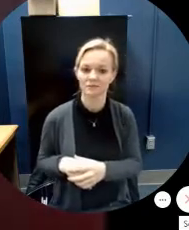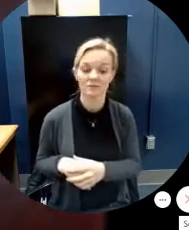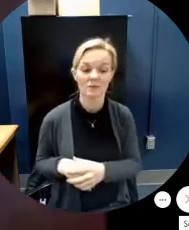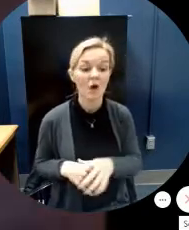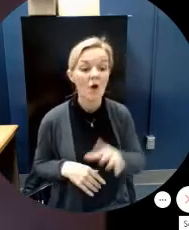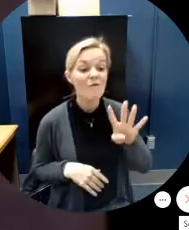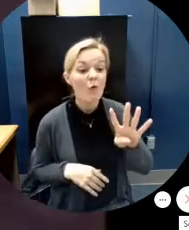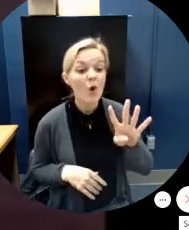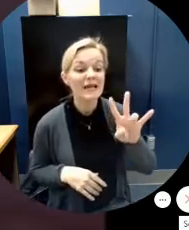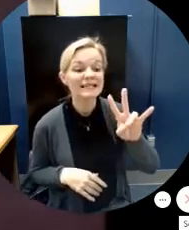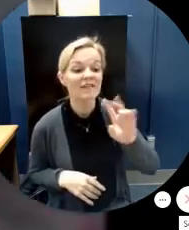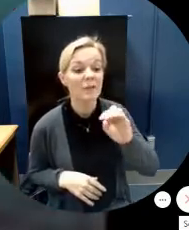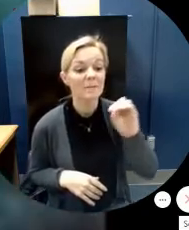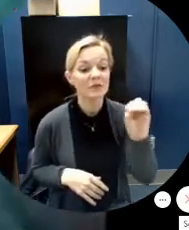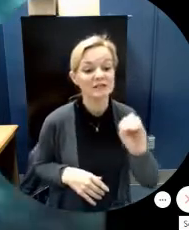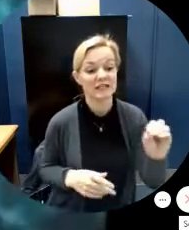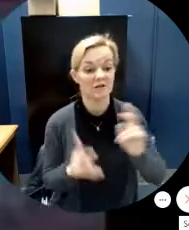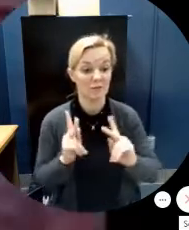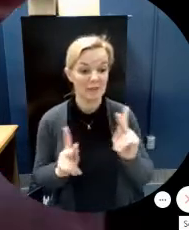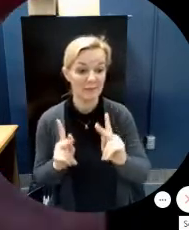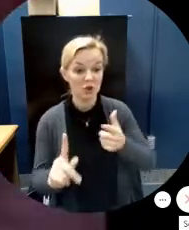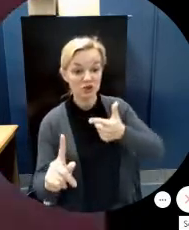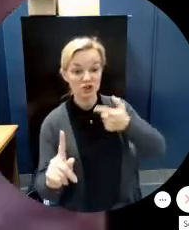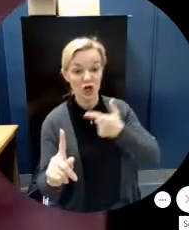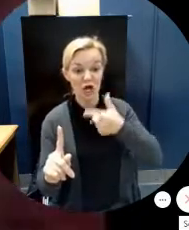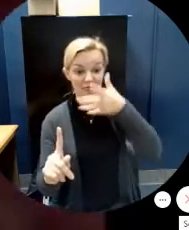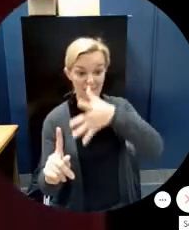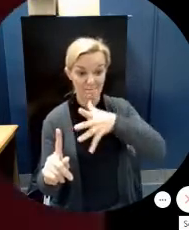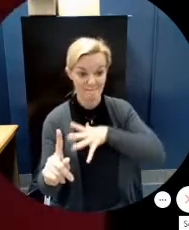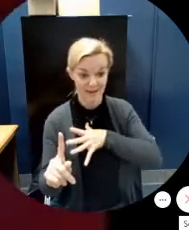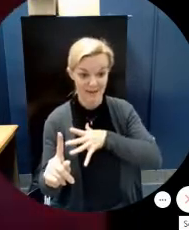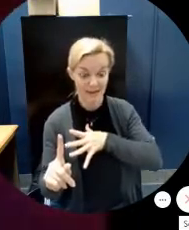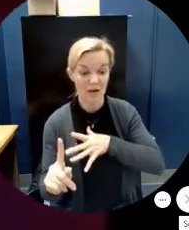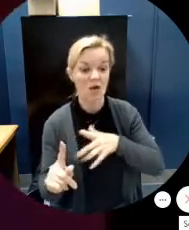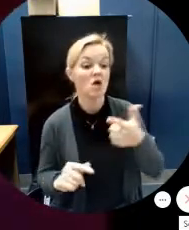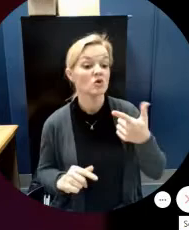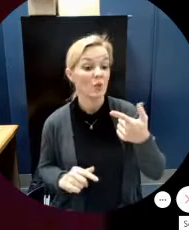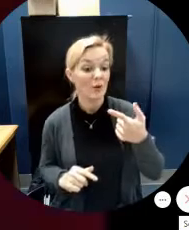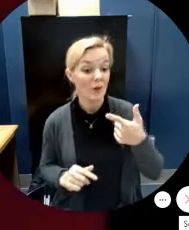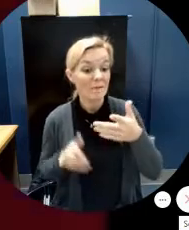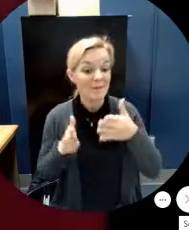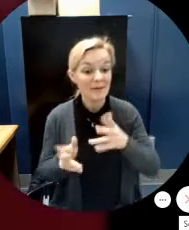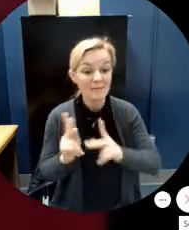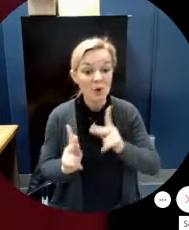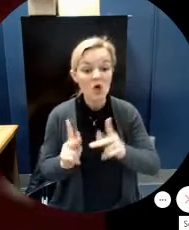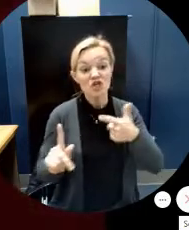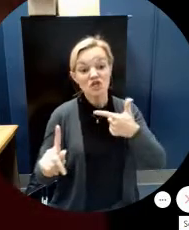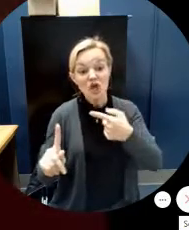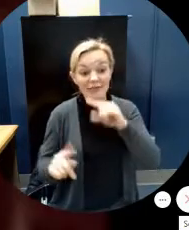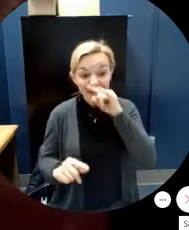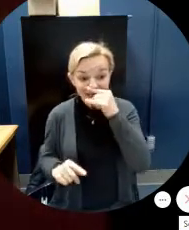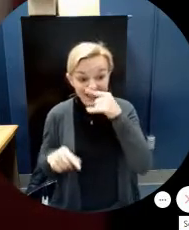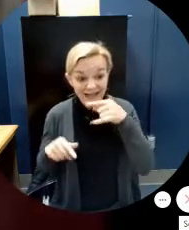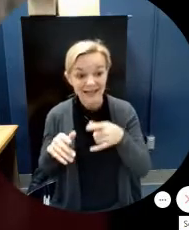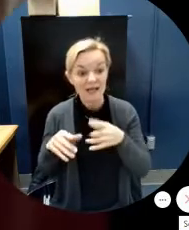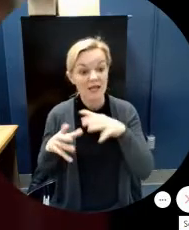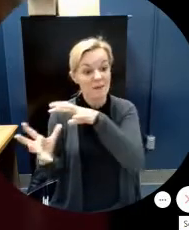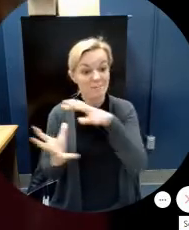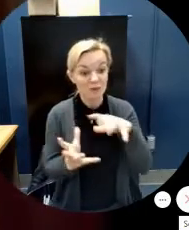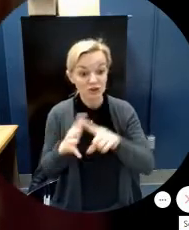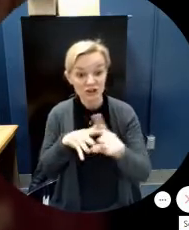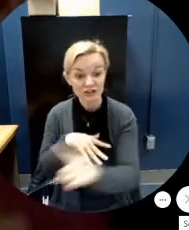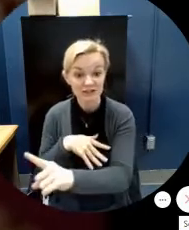47% shot as the suspect ran through the park. 21% shot as the child ran from the bushes.